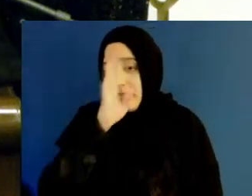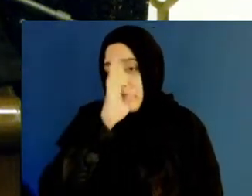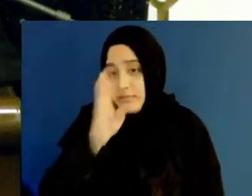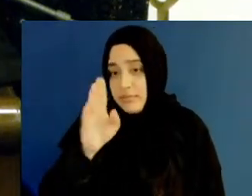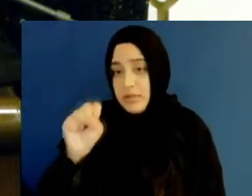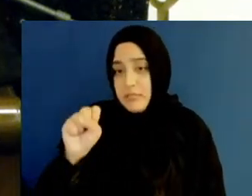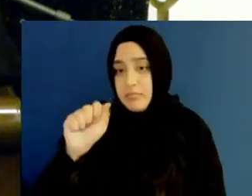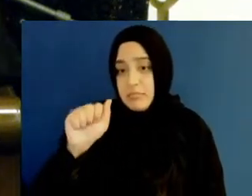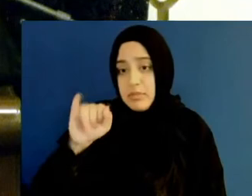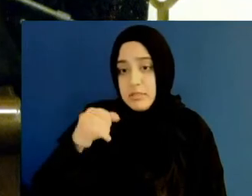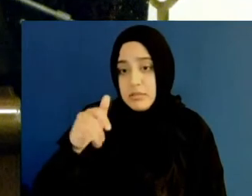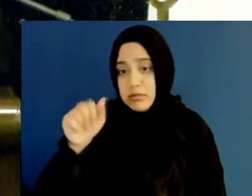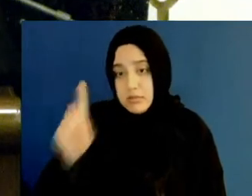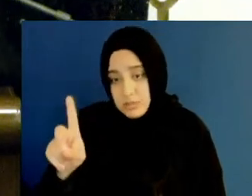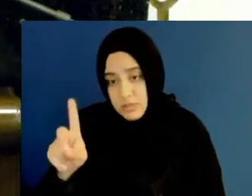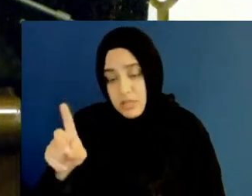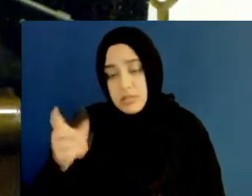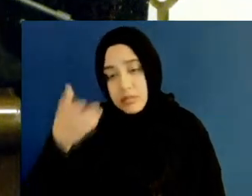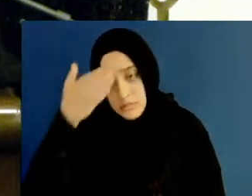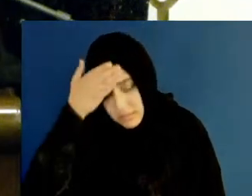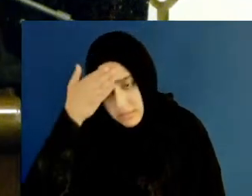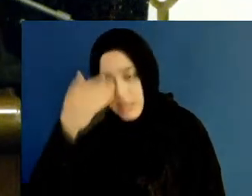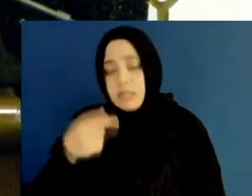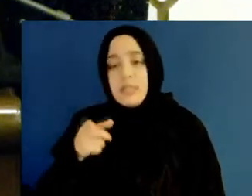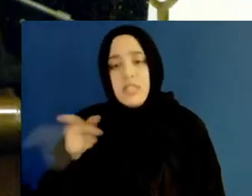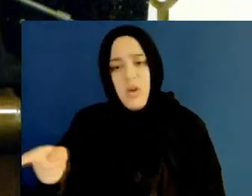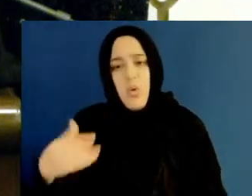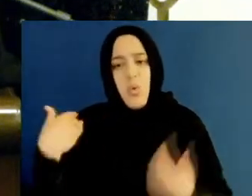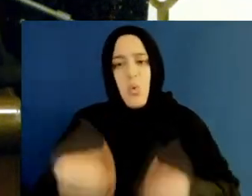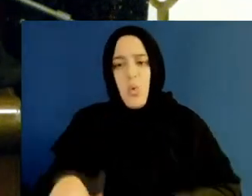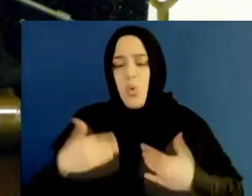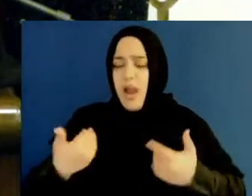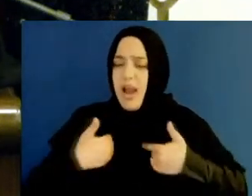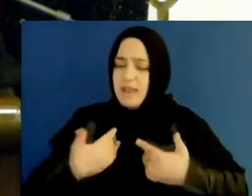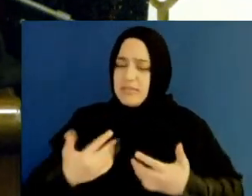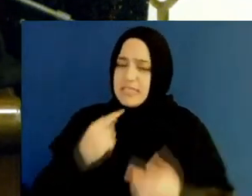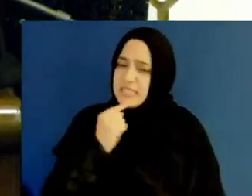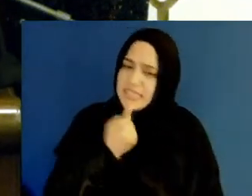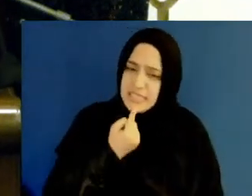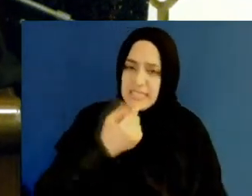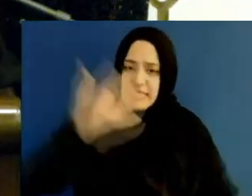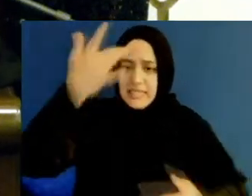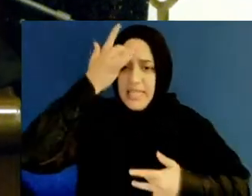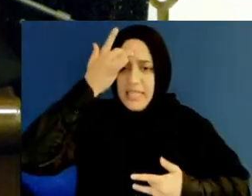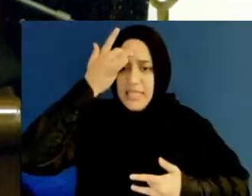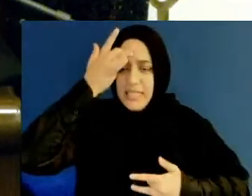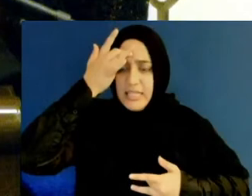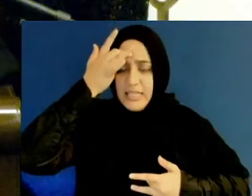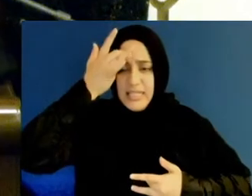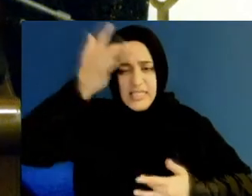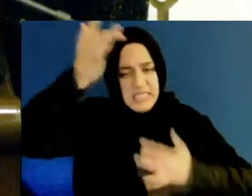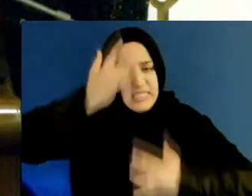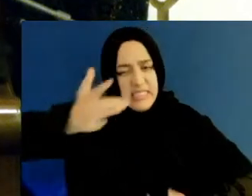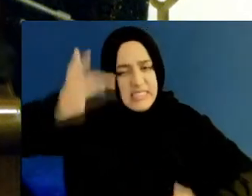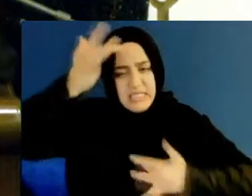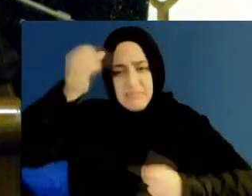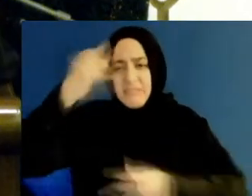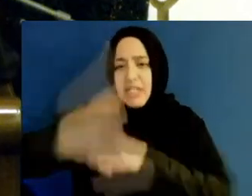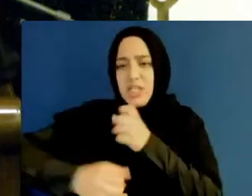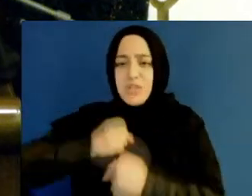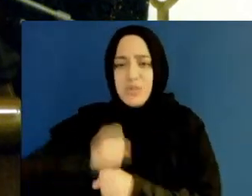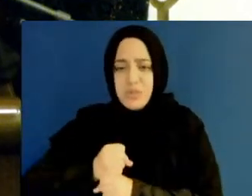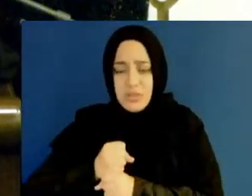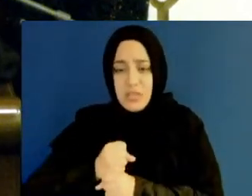overcome with intense sickness. And as a result of this sickness that was so